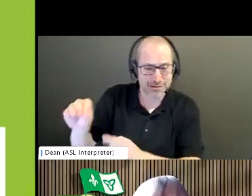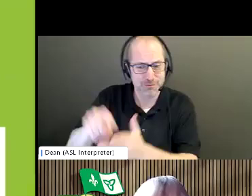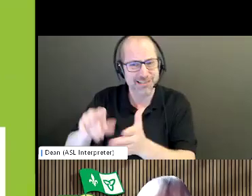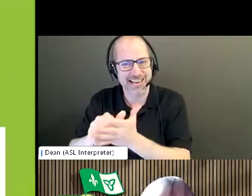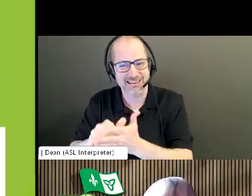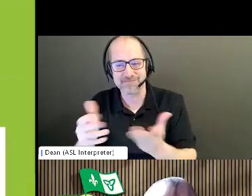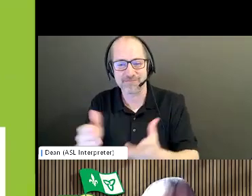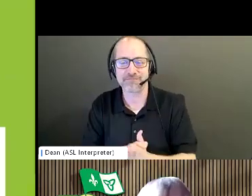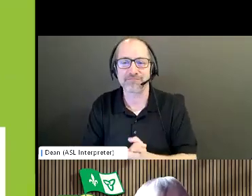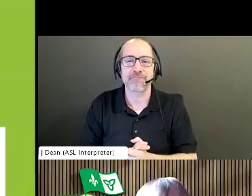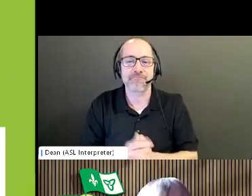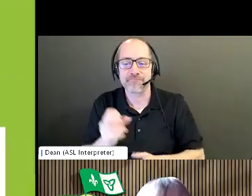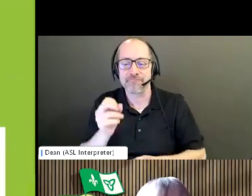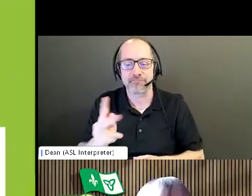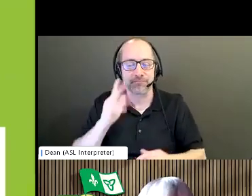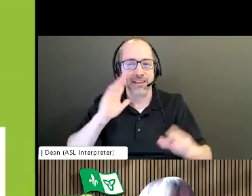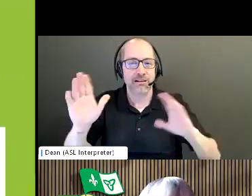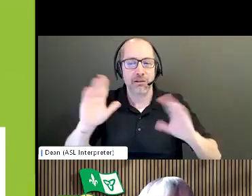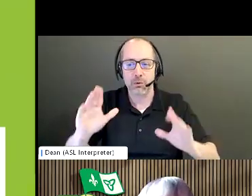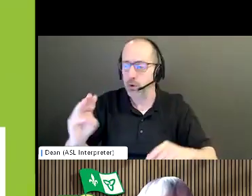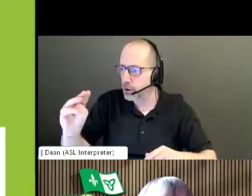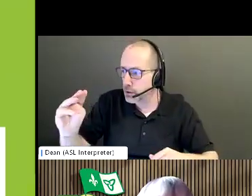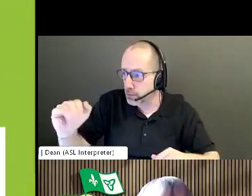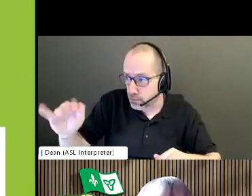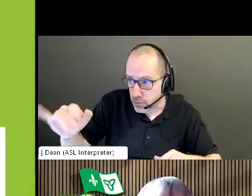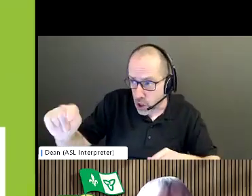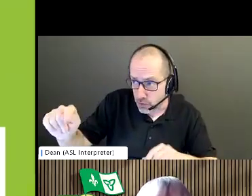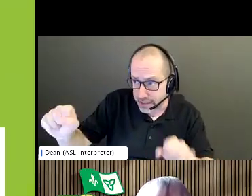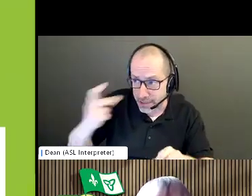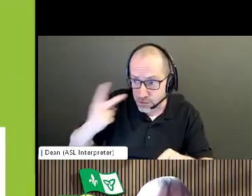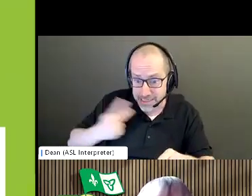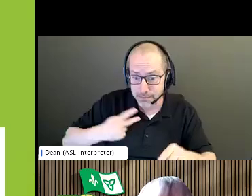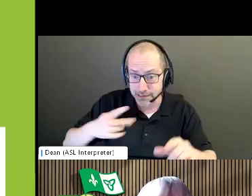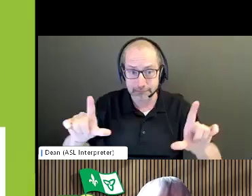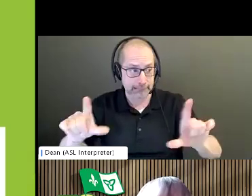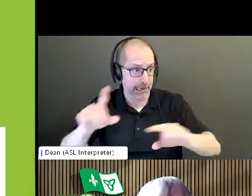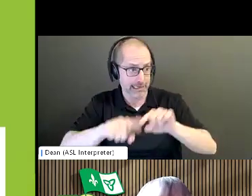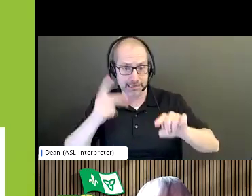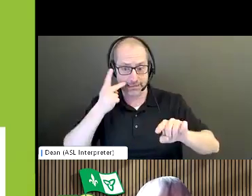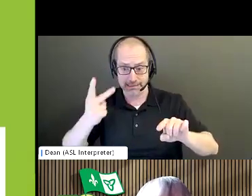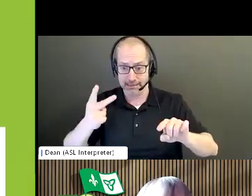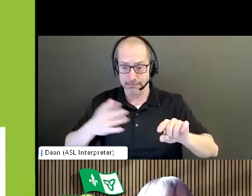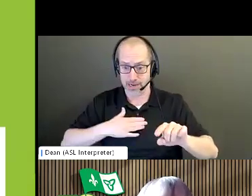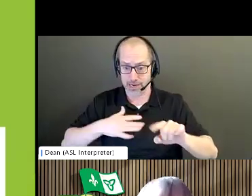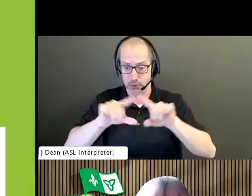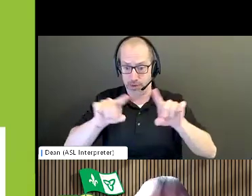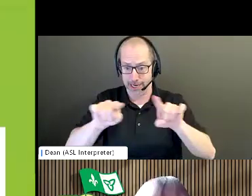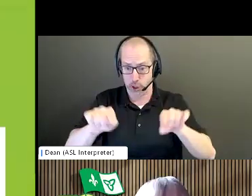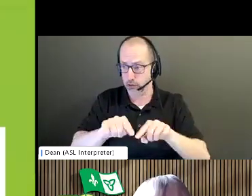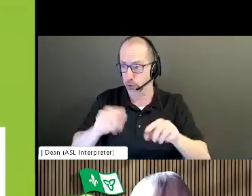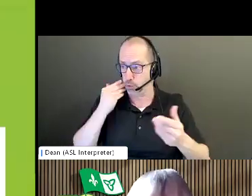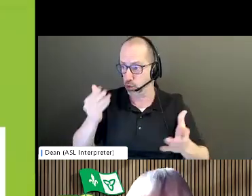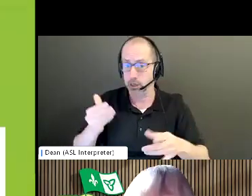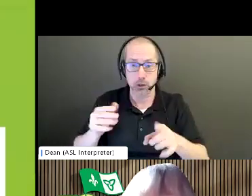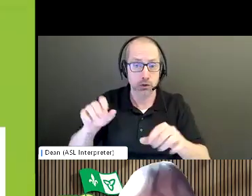hi everyone. Margaret, are you seeing me? Because I'm not seeing the little I square. see you. I Okay.